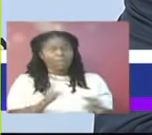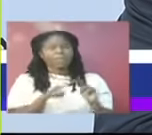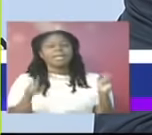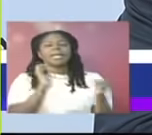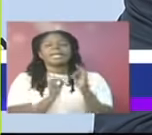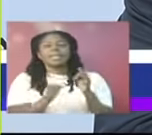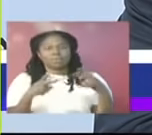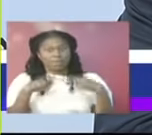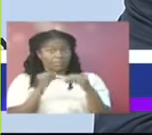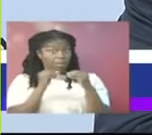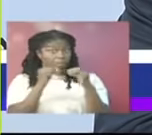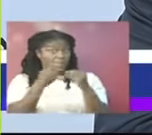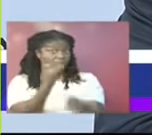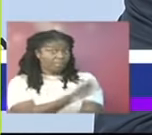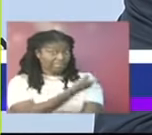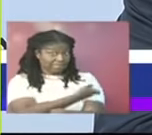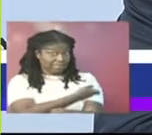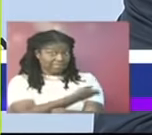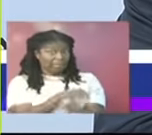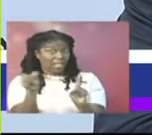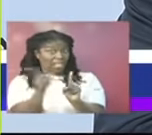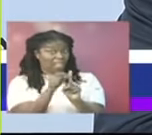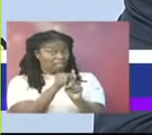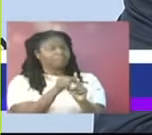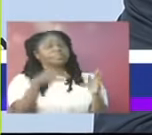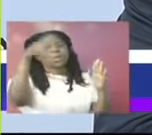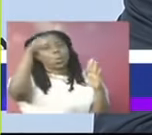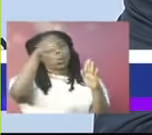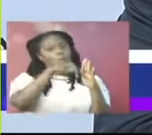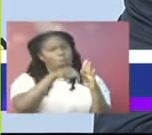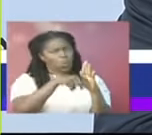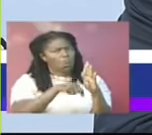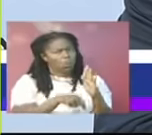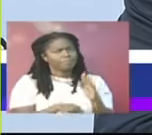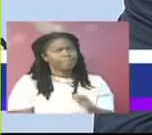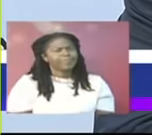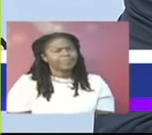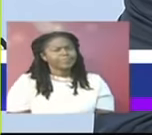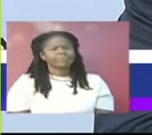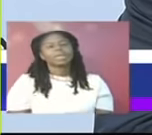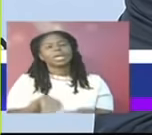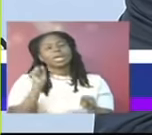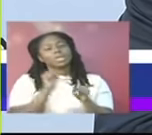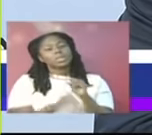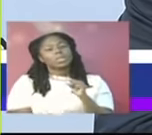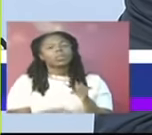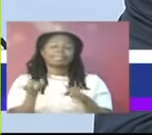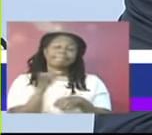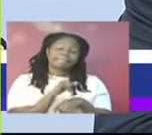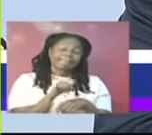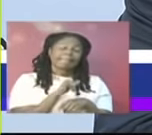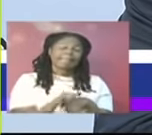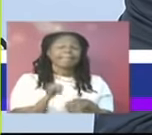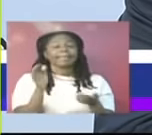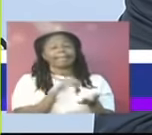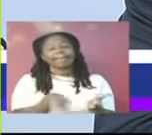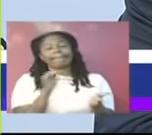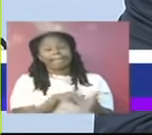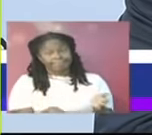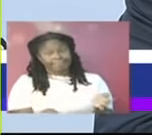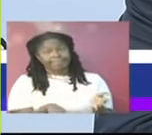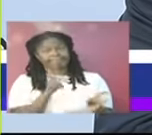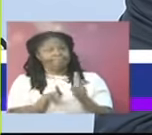including adherence to those public health measures. So there isn't anything special or different. It's just the same thing manifesting itself as behavior